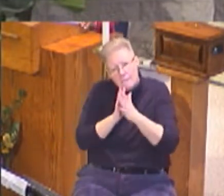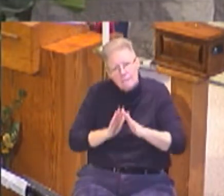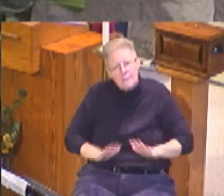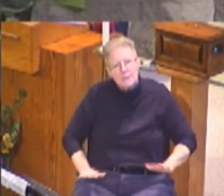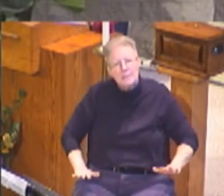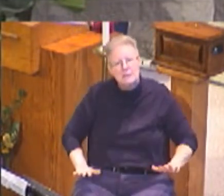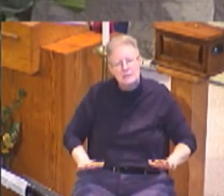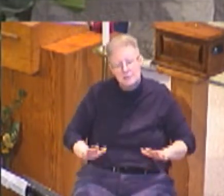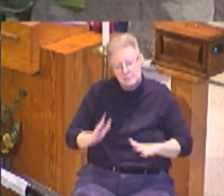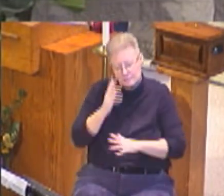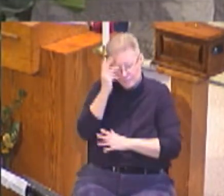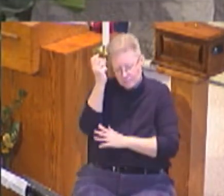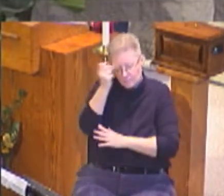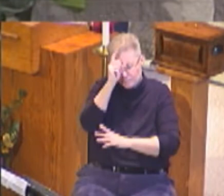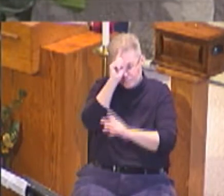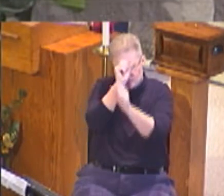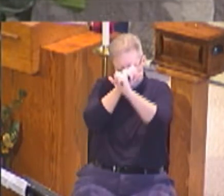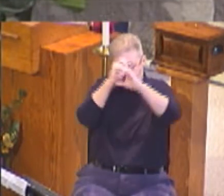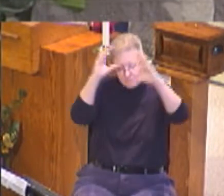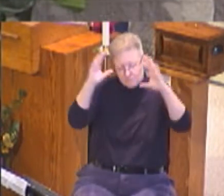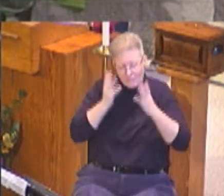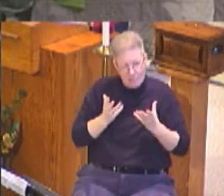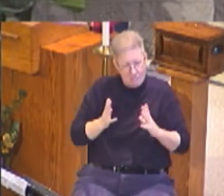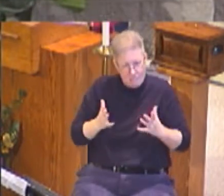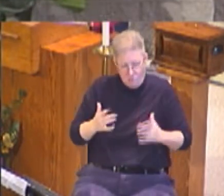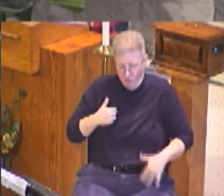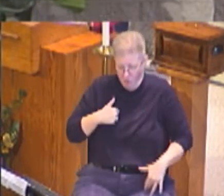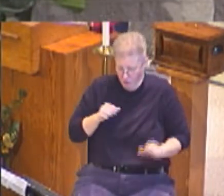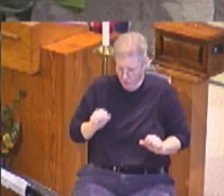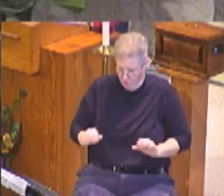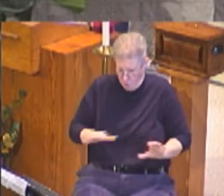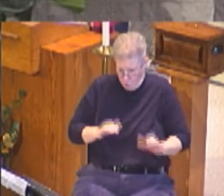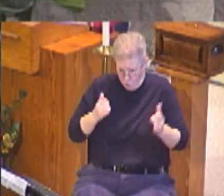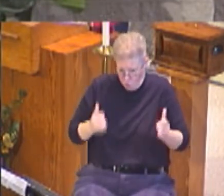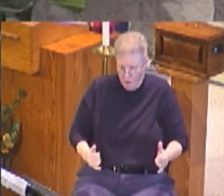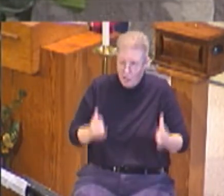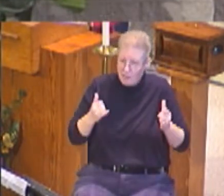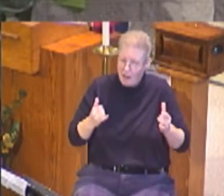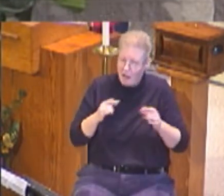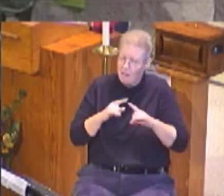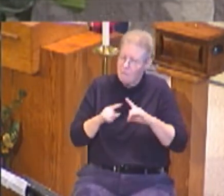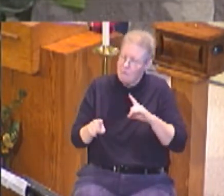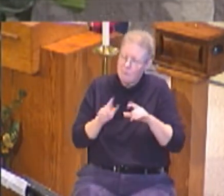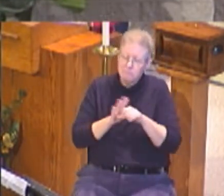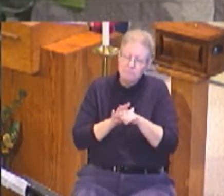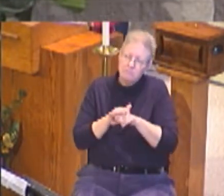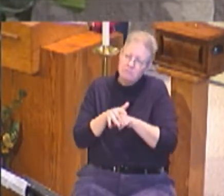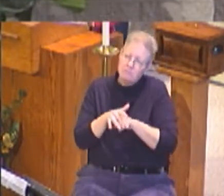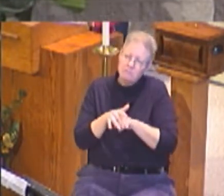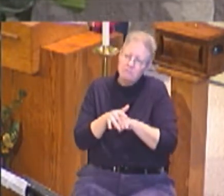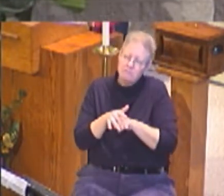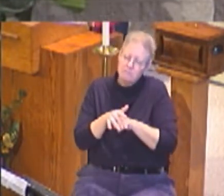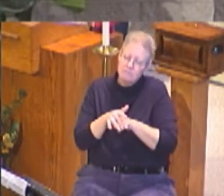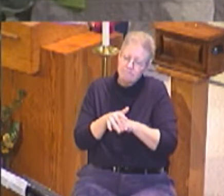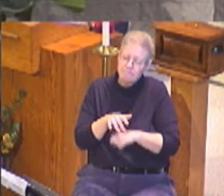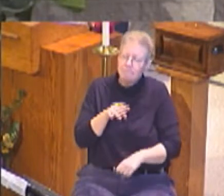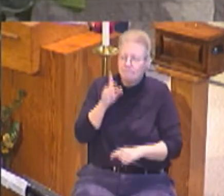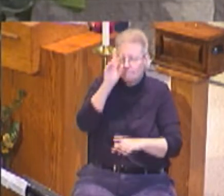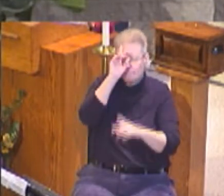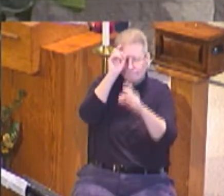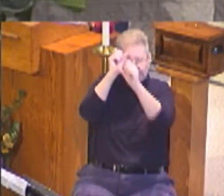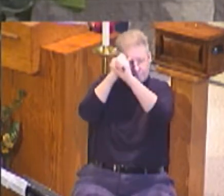Holding the vision may be all I can do in the moment, but it is more than enough. I hold this